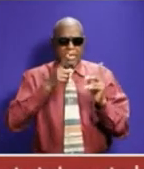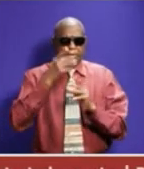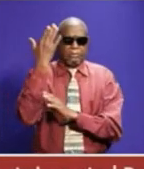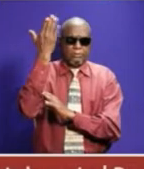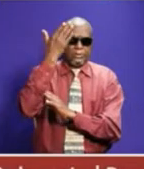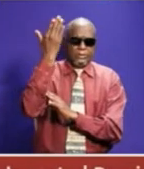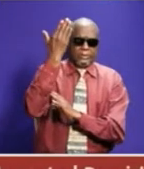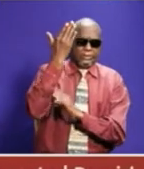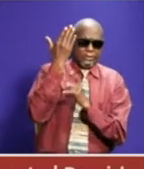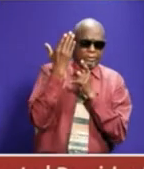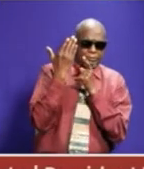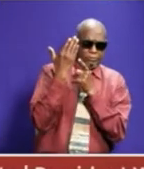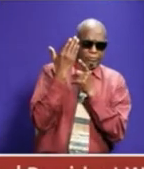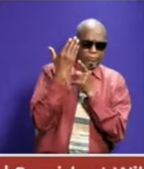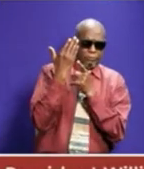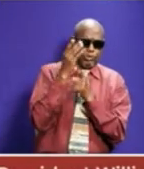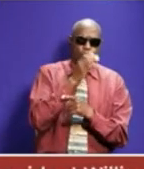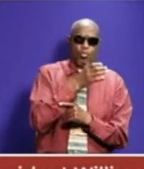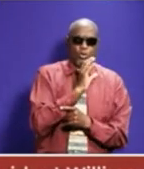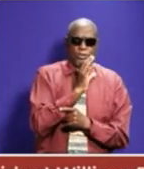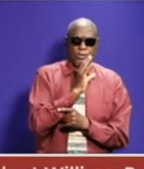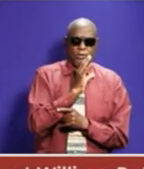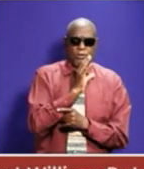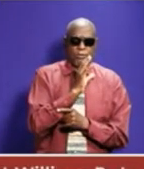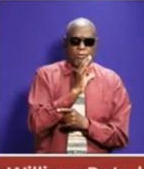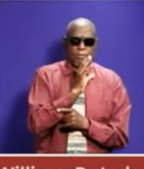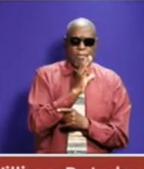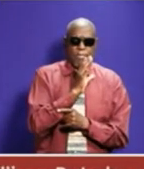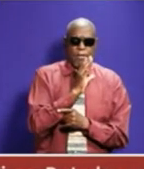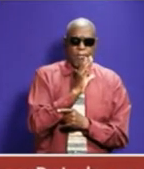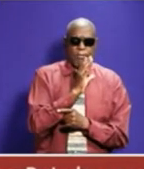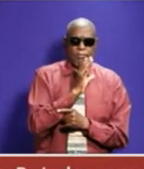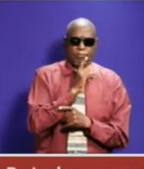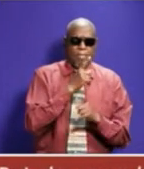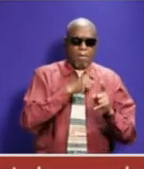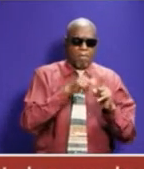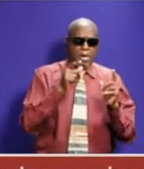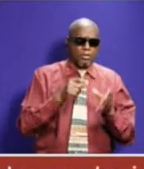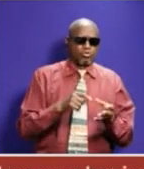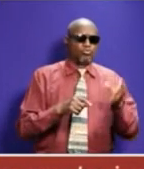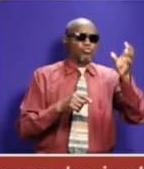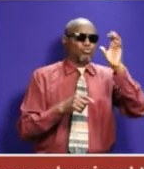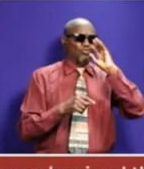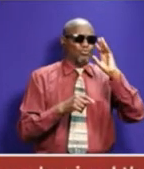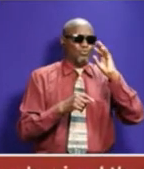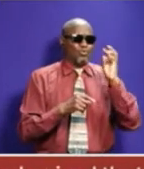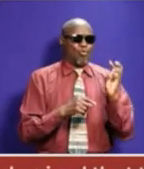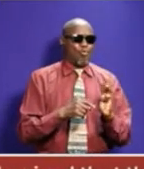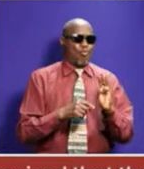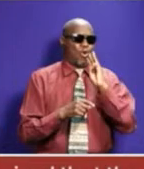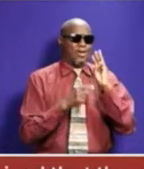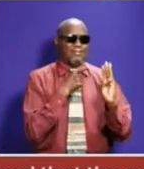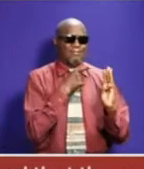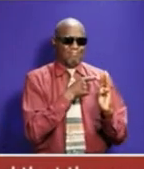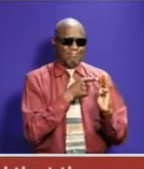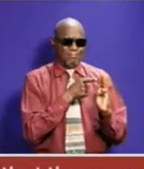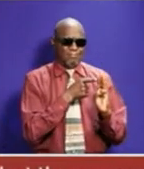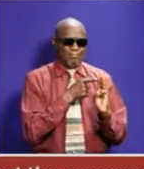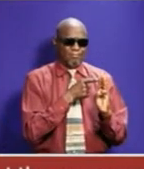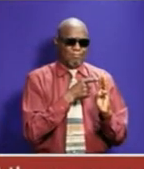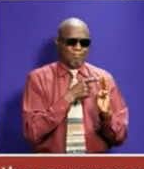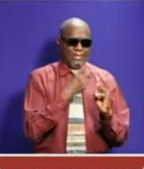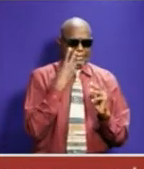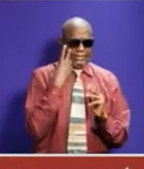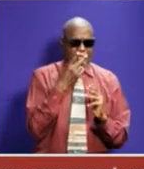preaching water and drinking heavy wine. Look at the